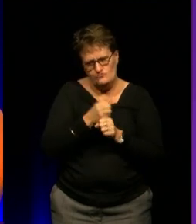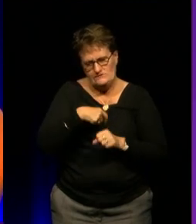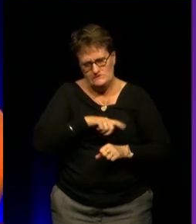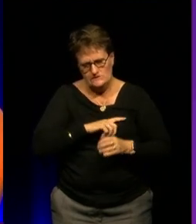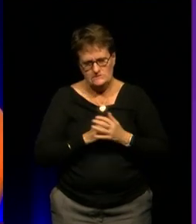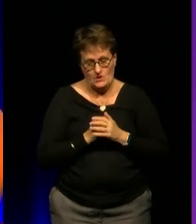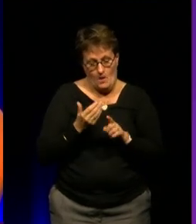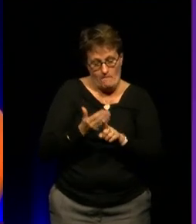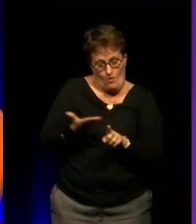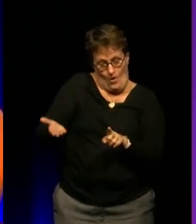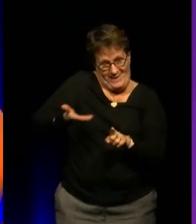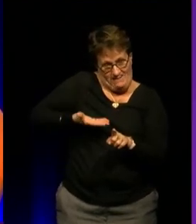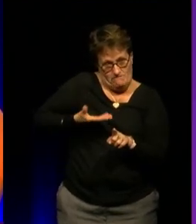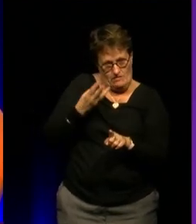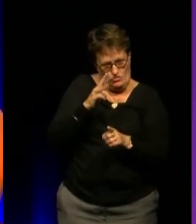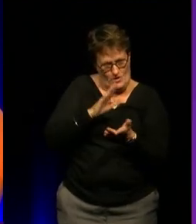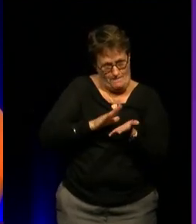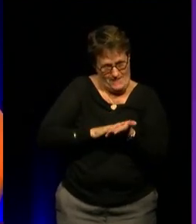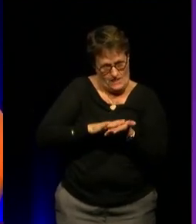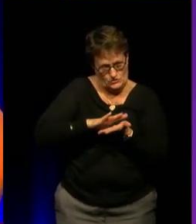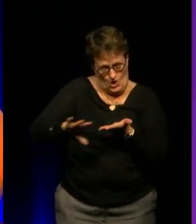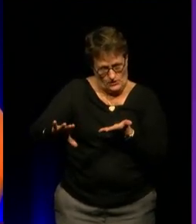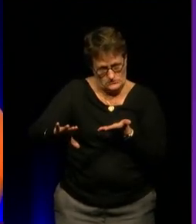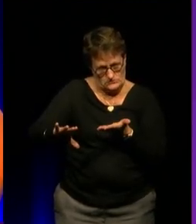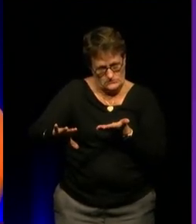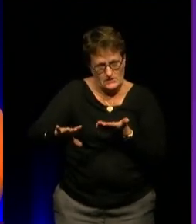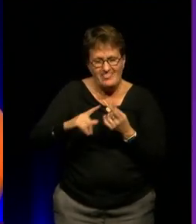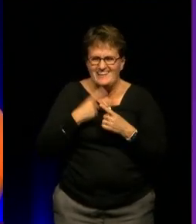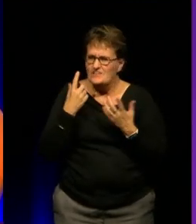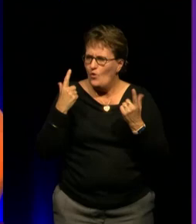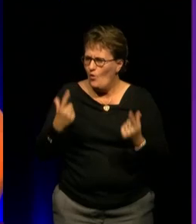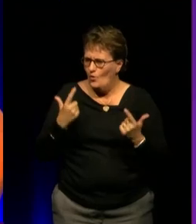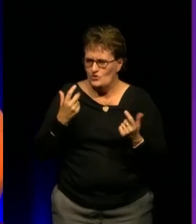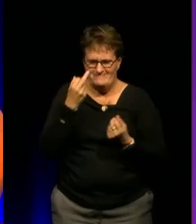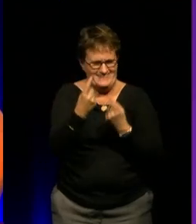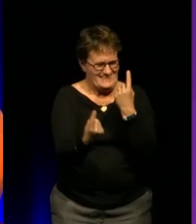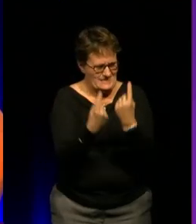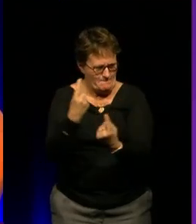before they gave us that money, that $30 million, they did a whole bunch of independent testing. So